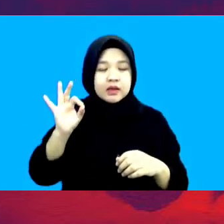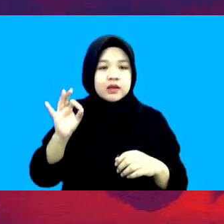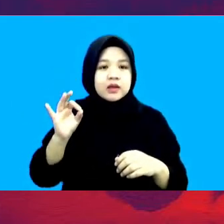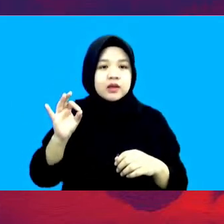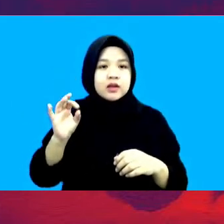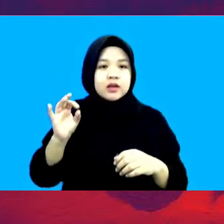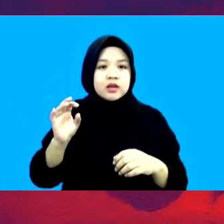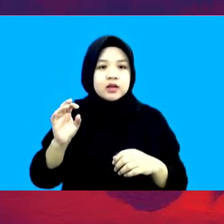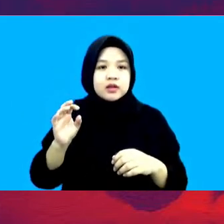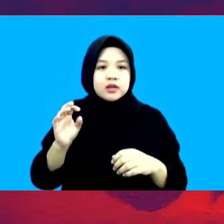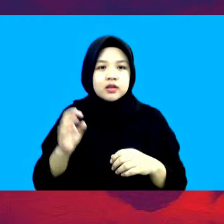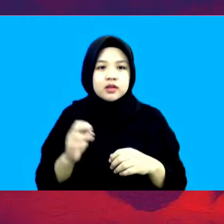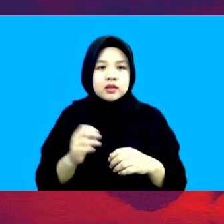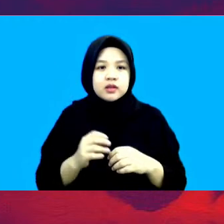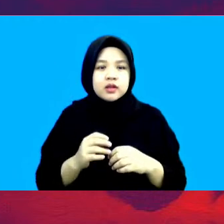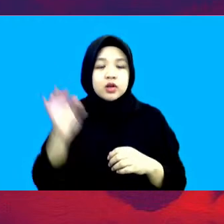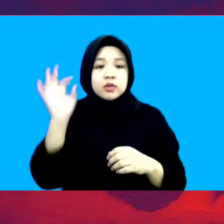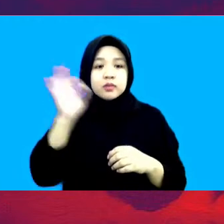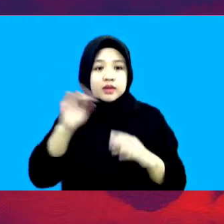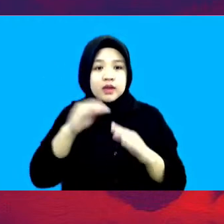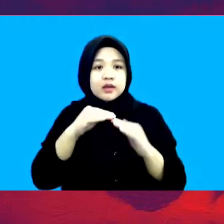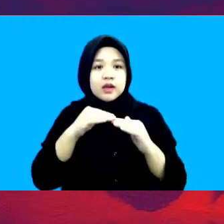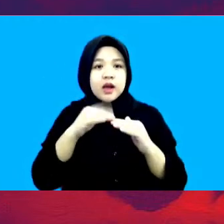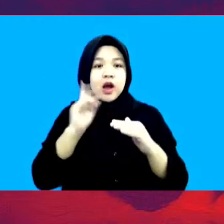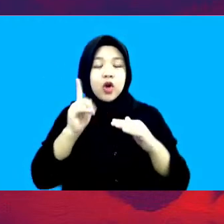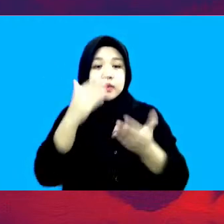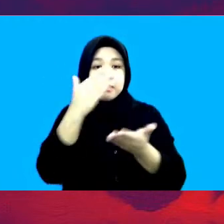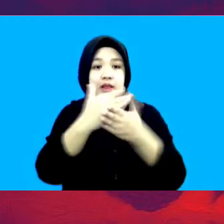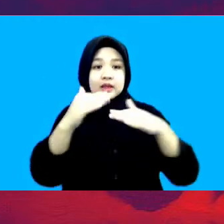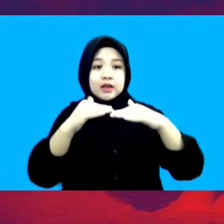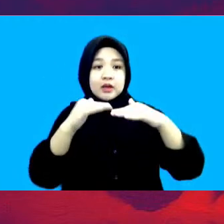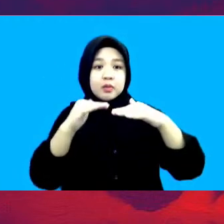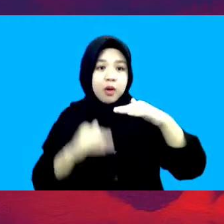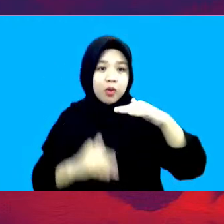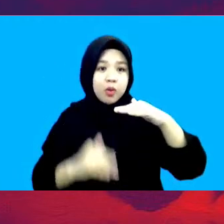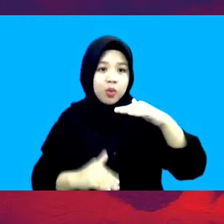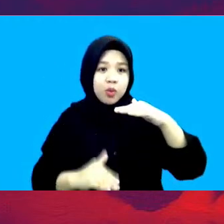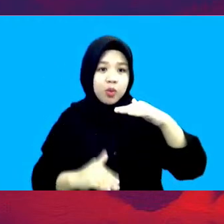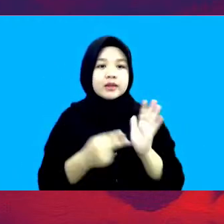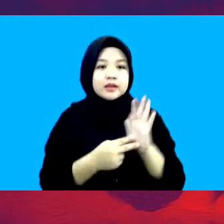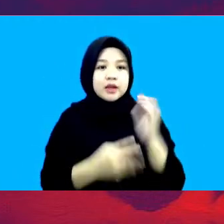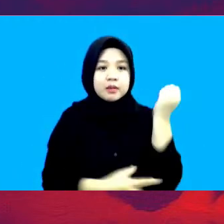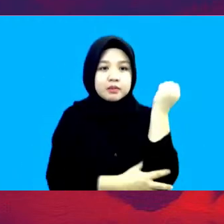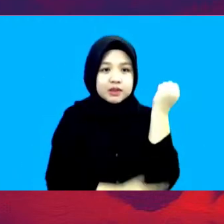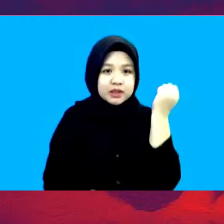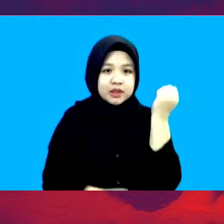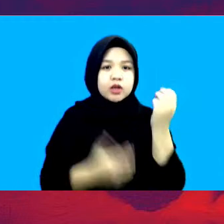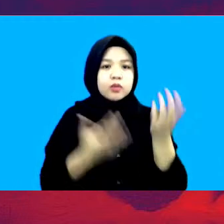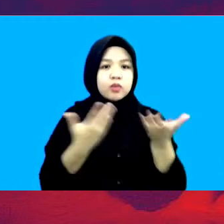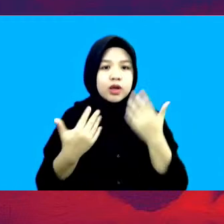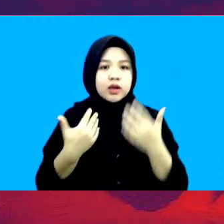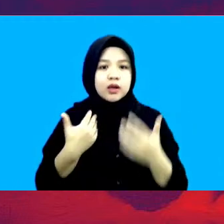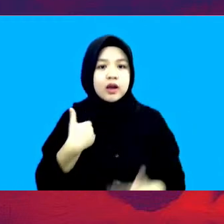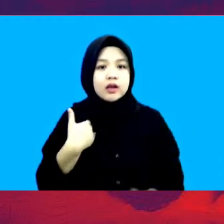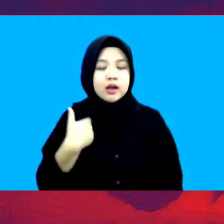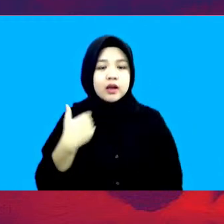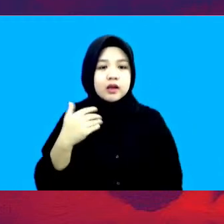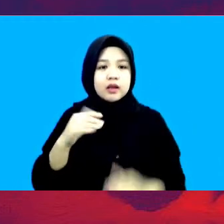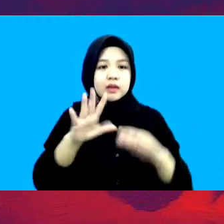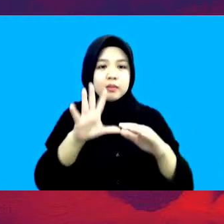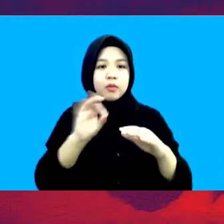So let's just go back a step. Amartya Sen, 1976, divided the measurement of poverty into two steps.